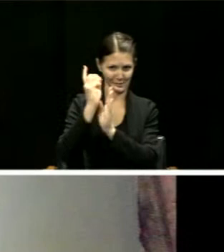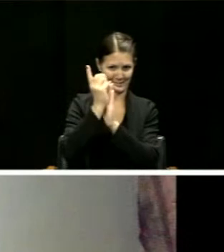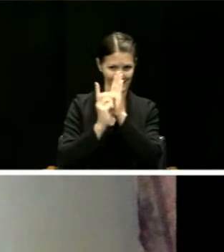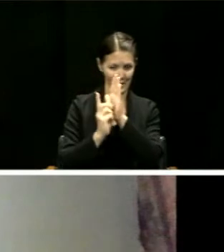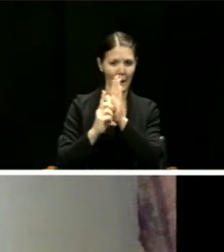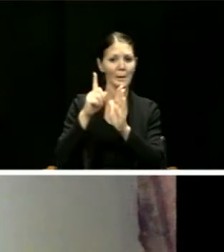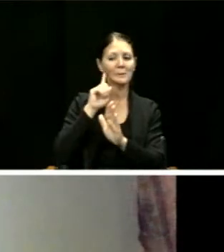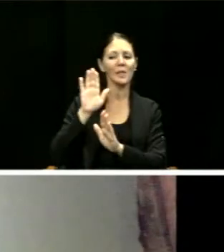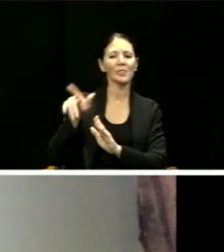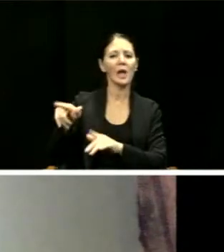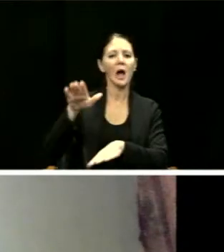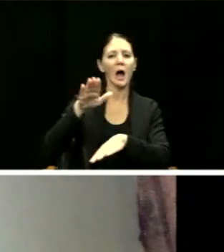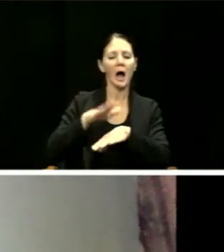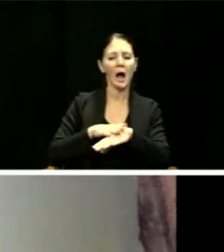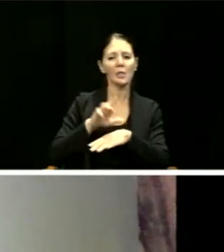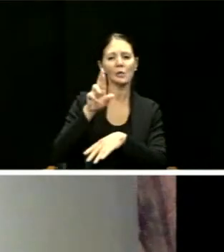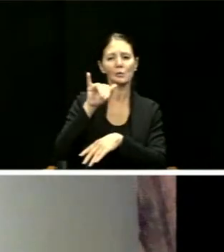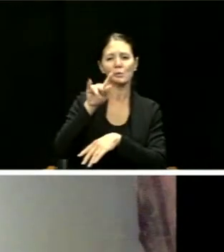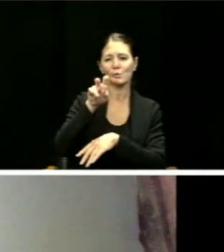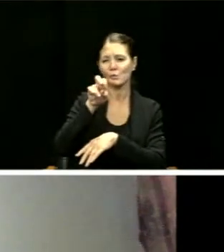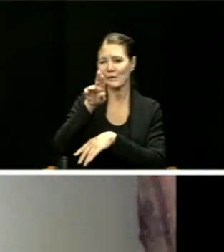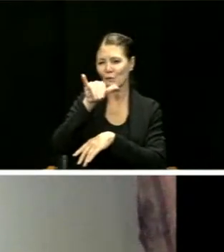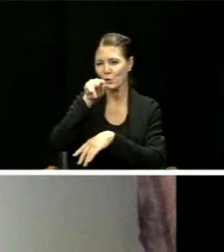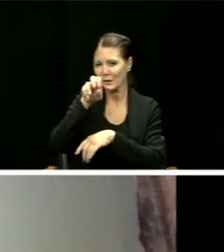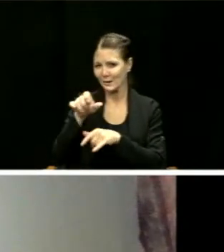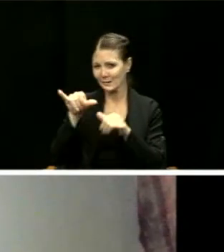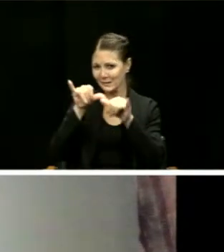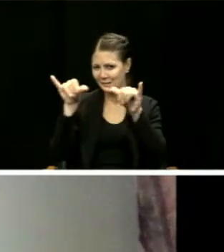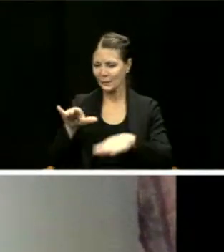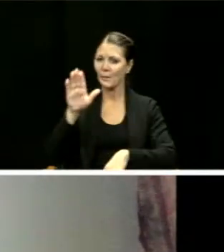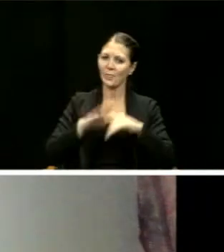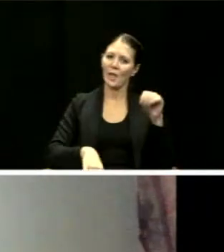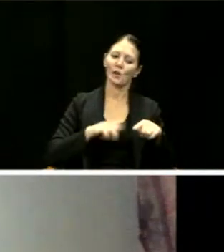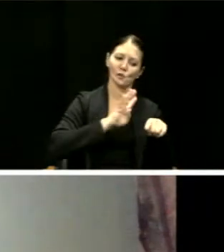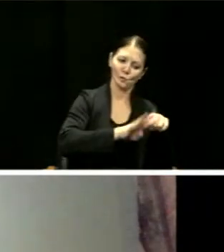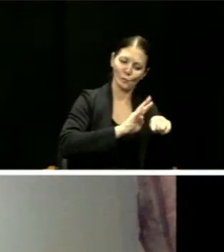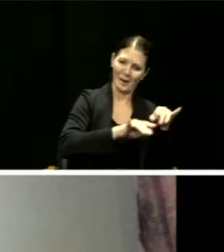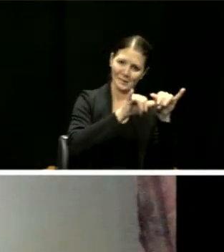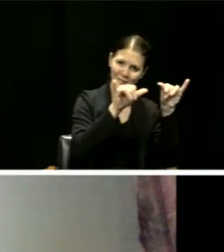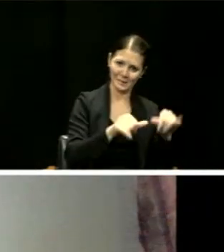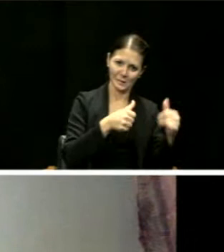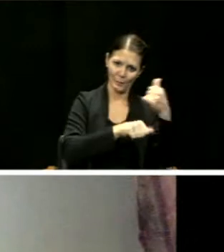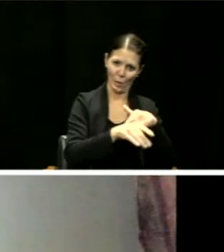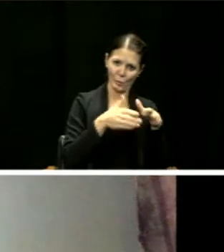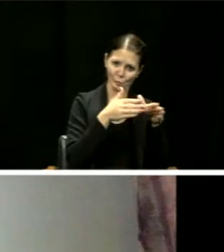because they're a riverine system as opposed to a drainage system in a roadway. So.